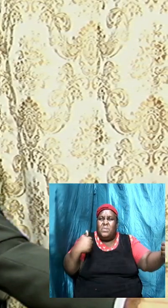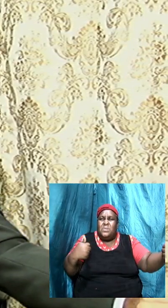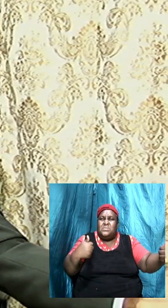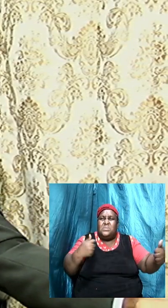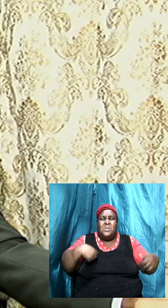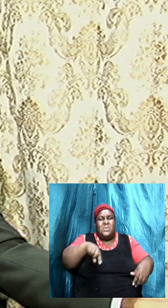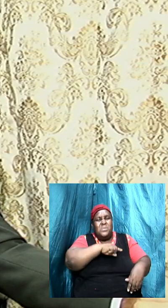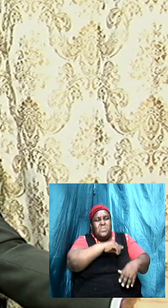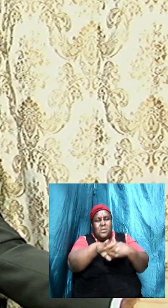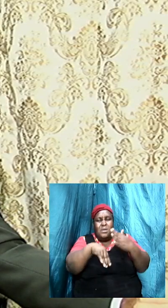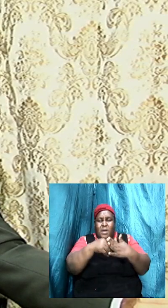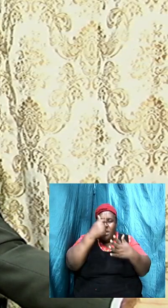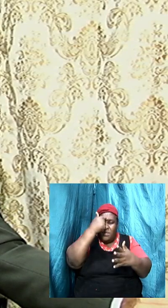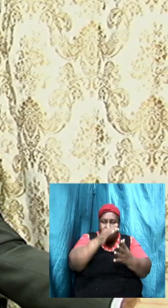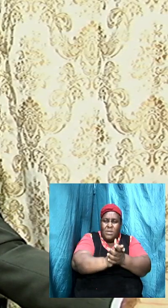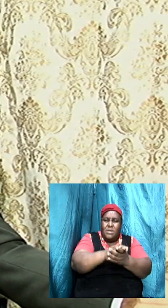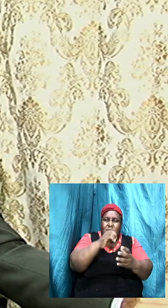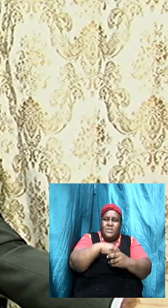Jesus Christ.